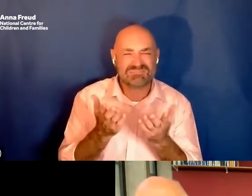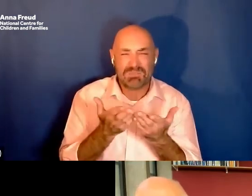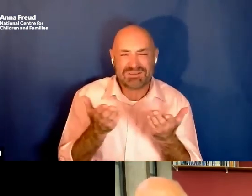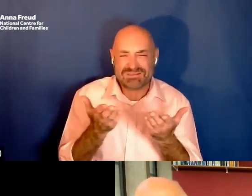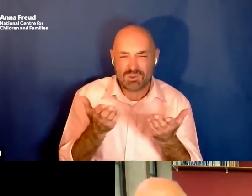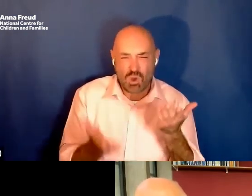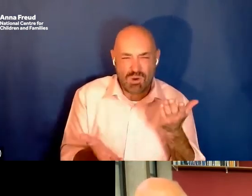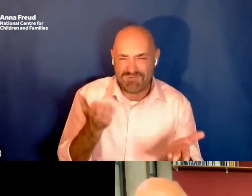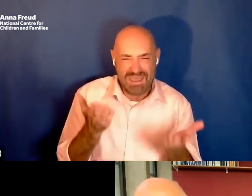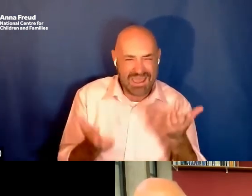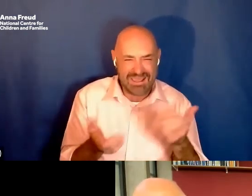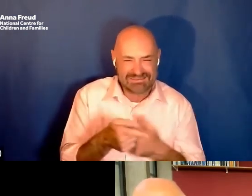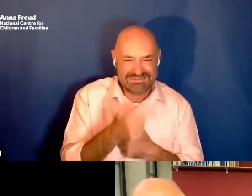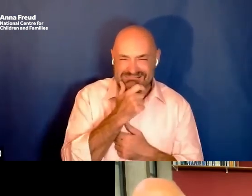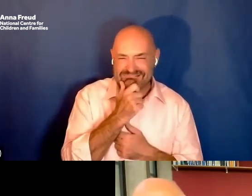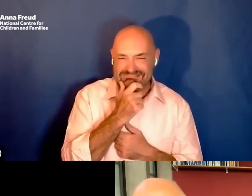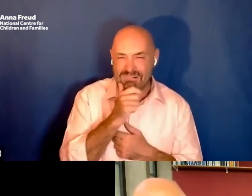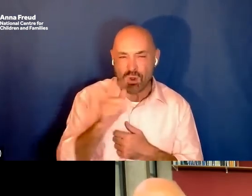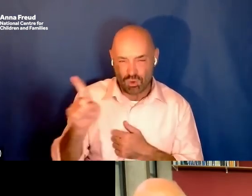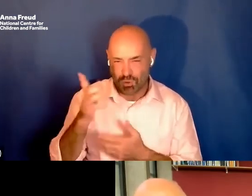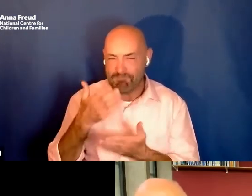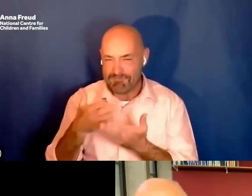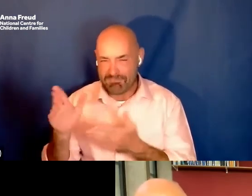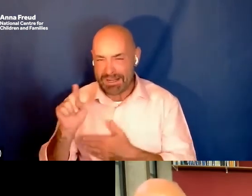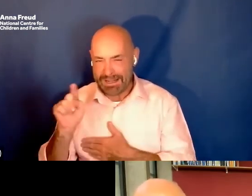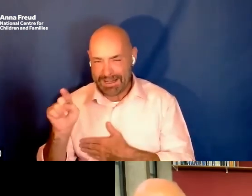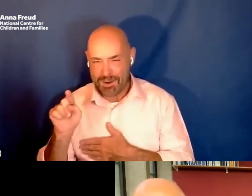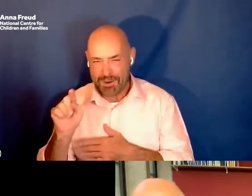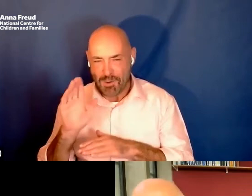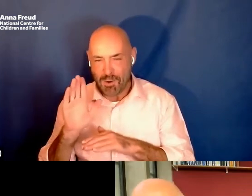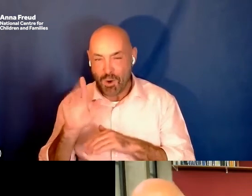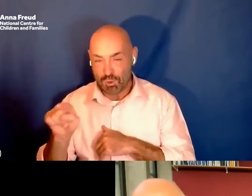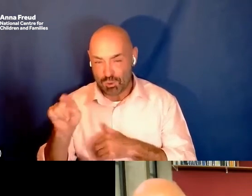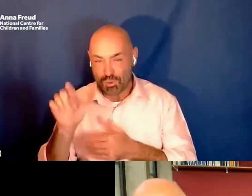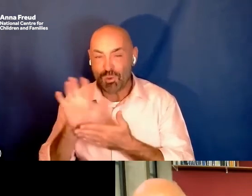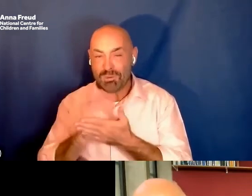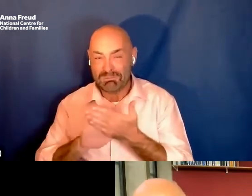very clear that you do mean